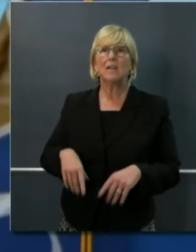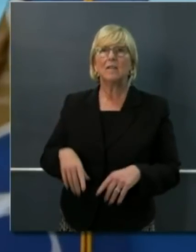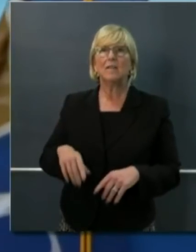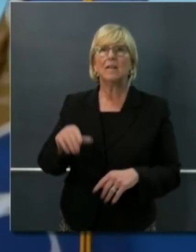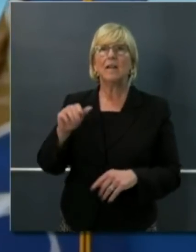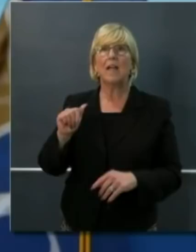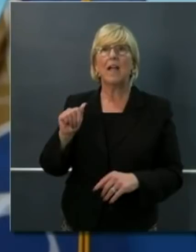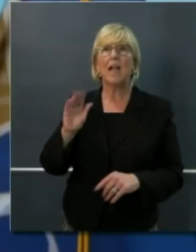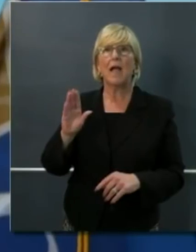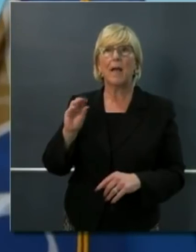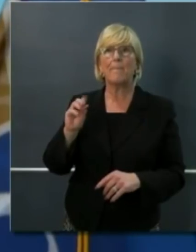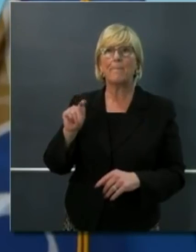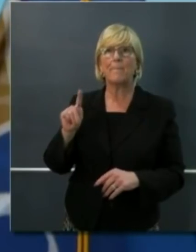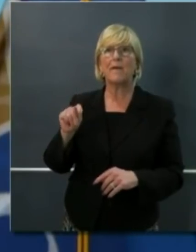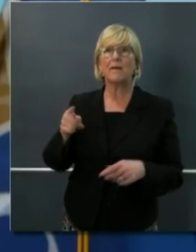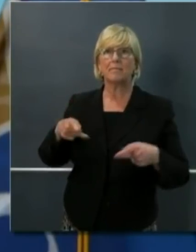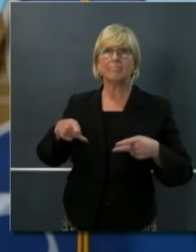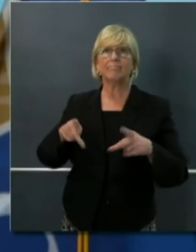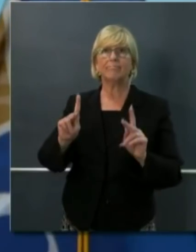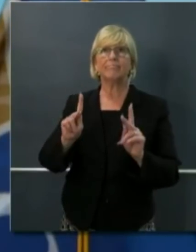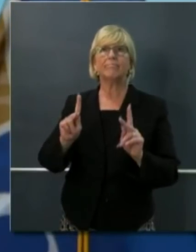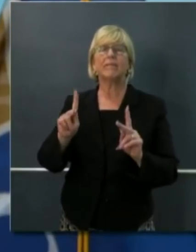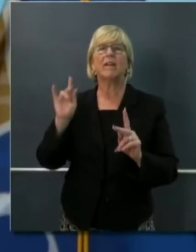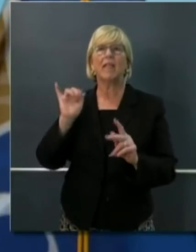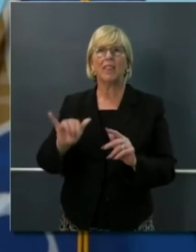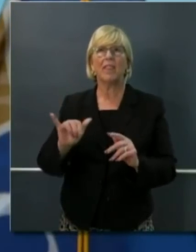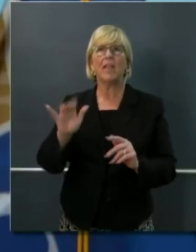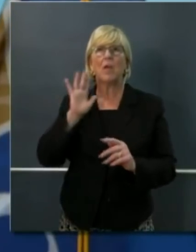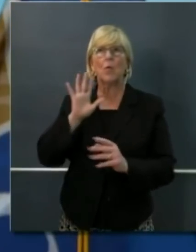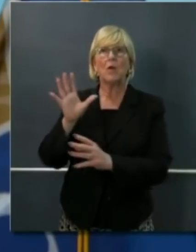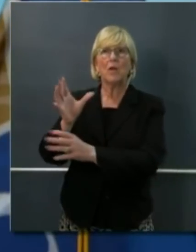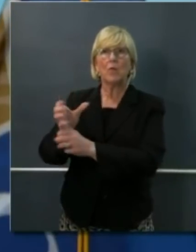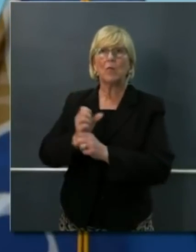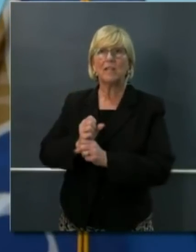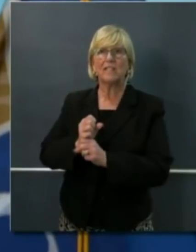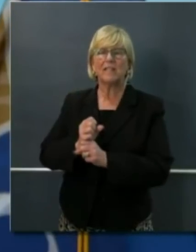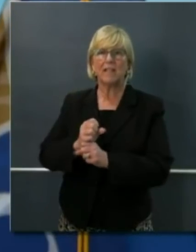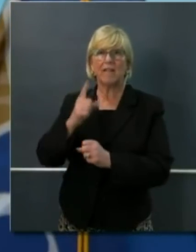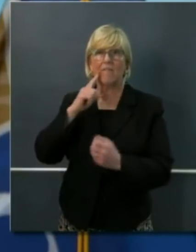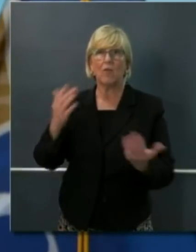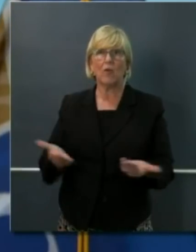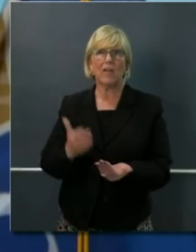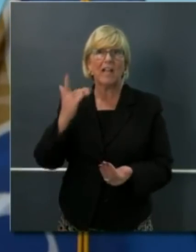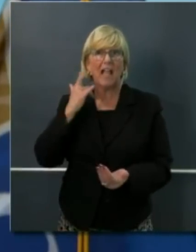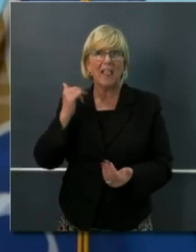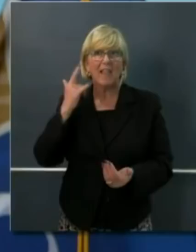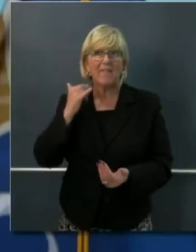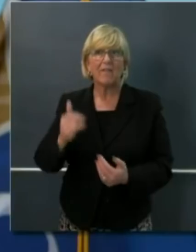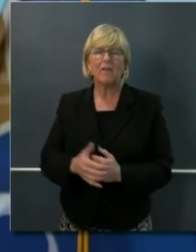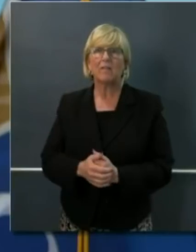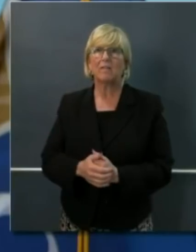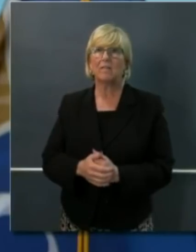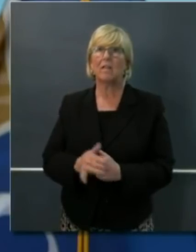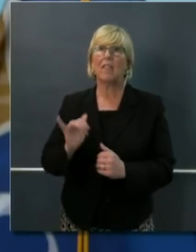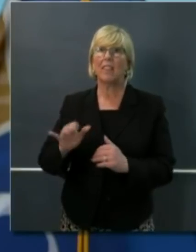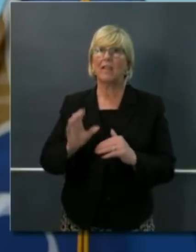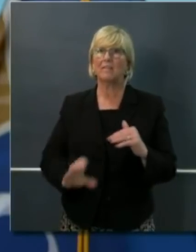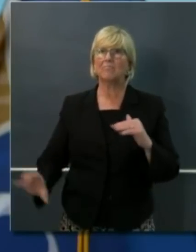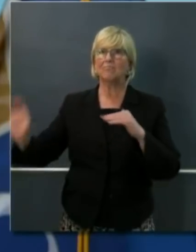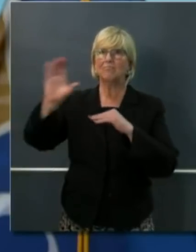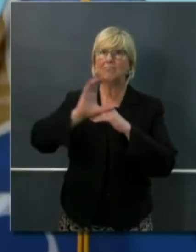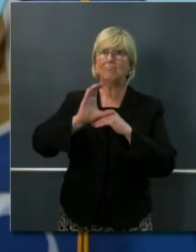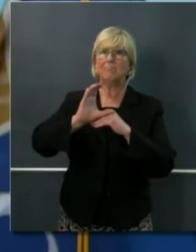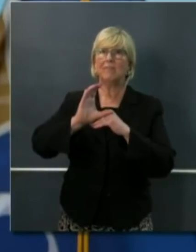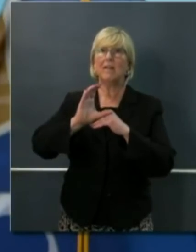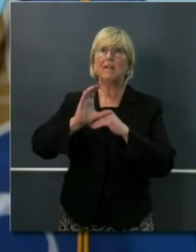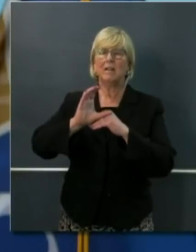their FDA-approved serologic test that we will be receiving for the state of California. That is above and beyond resources